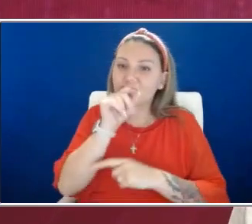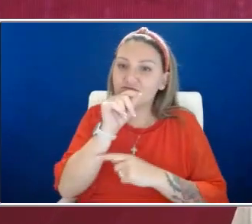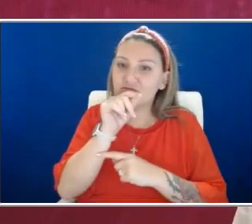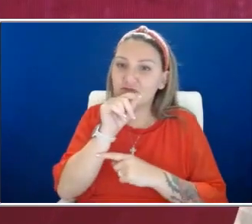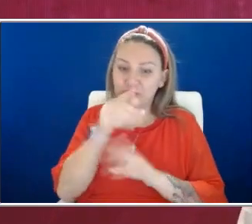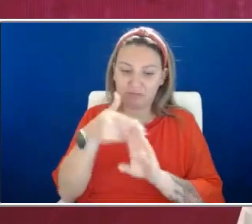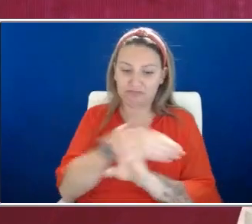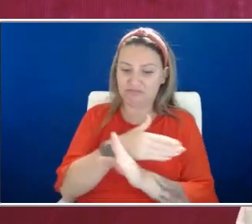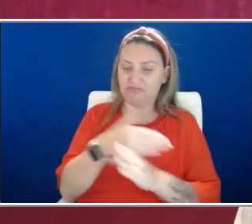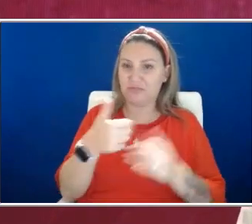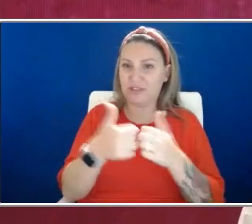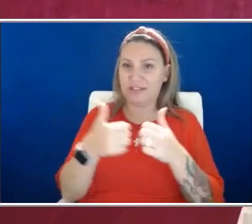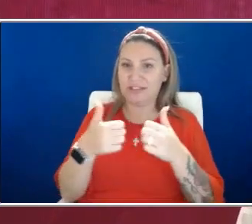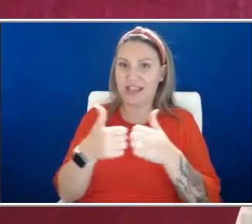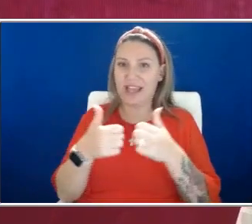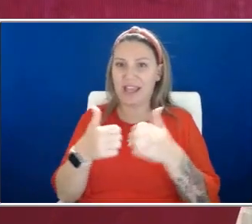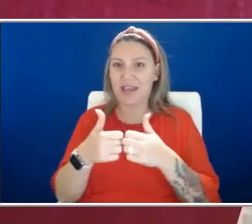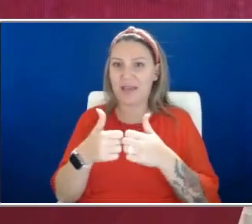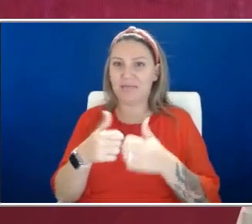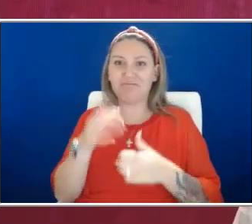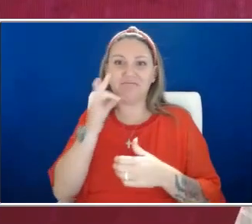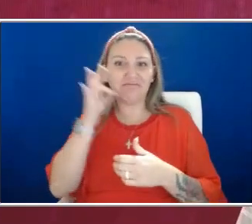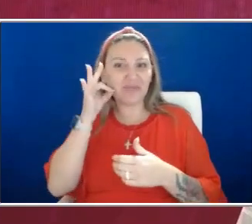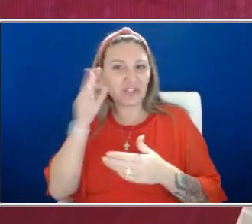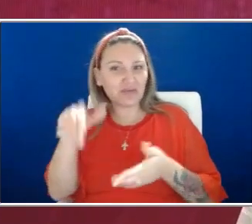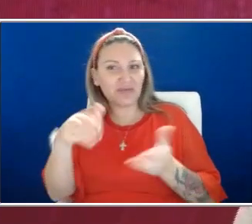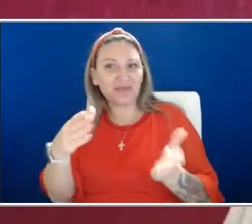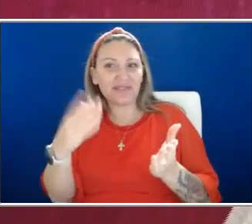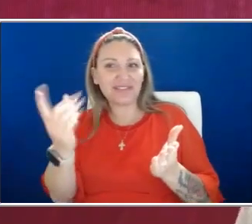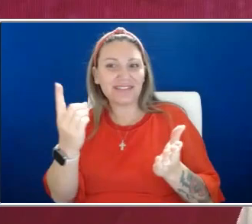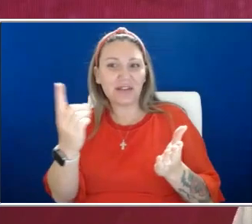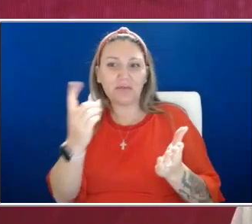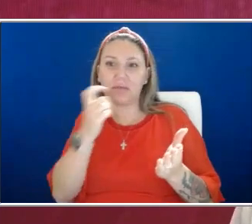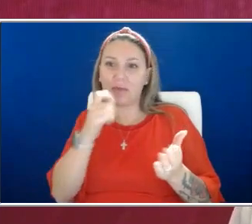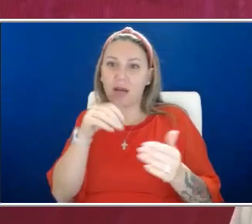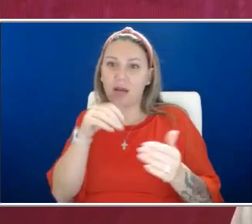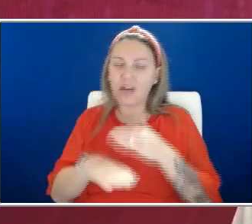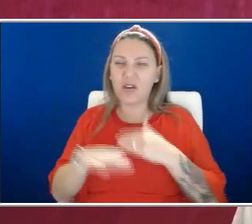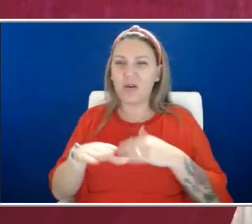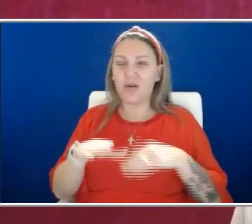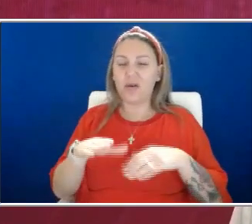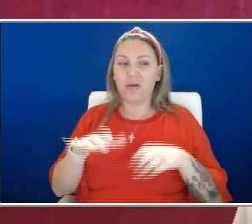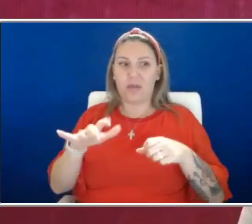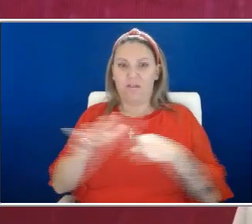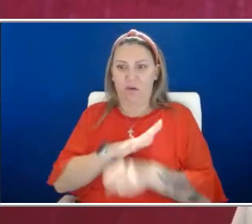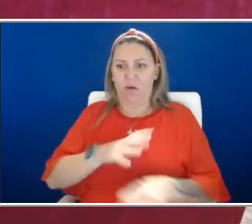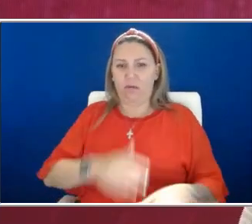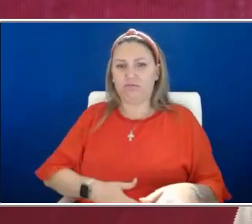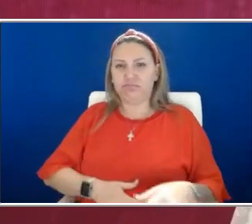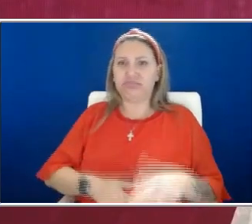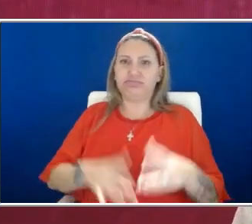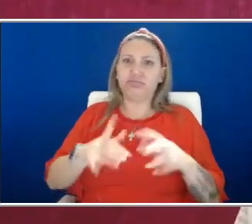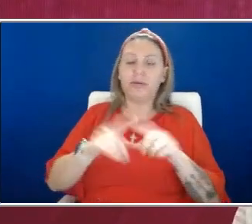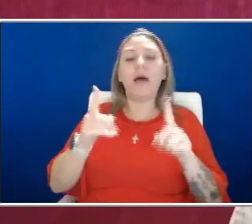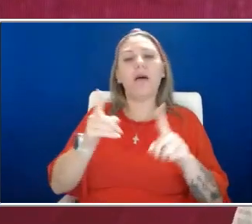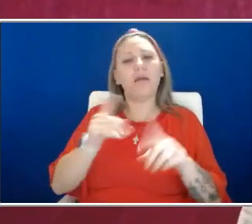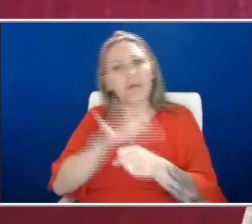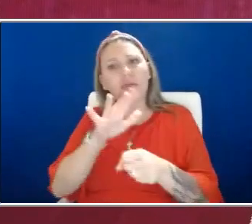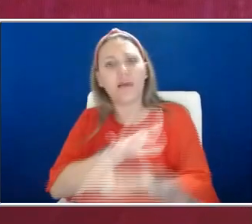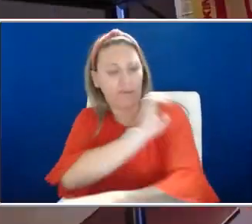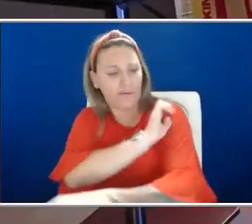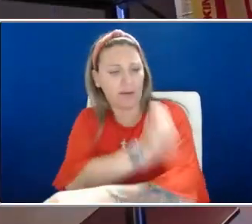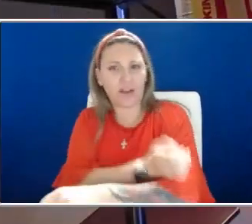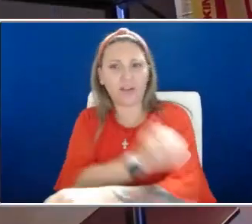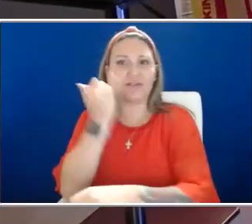for the Chiefs, you want to give the guys, something so they're not going in the game with a full stomach, but enough fuel and energy to last them in case we go to overtime.